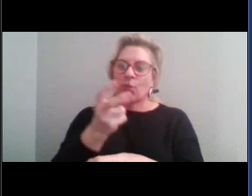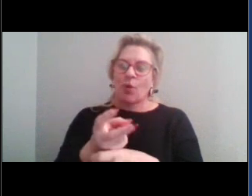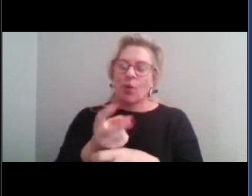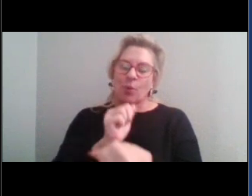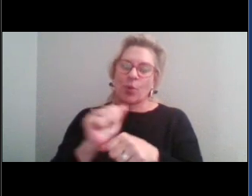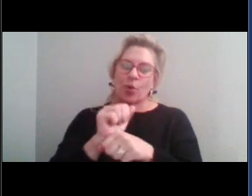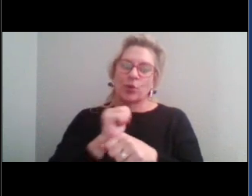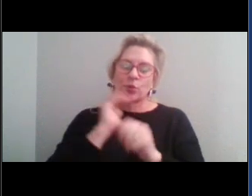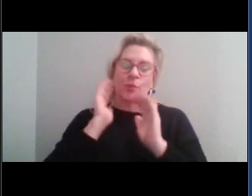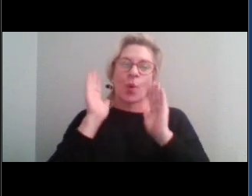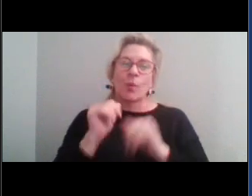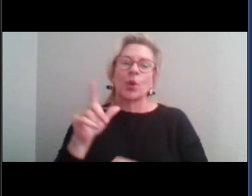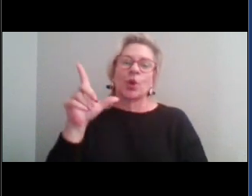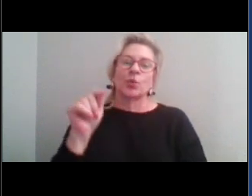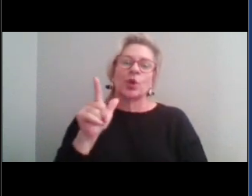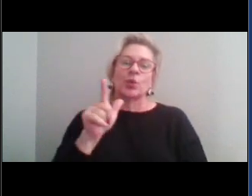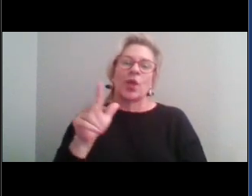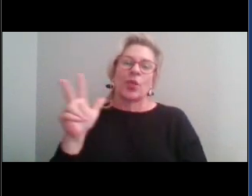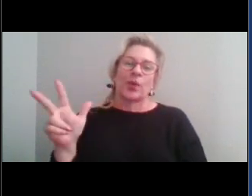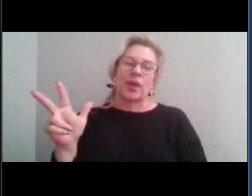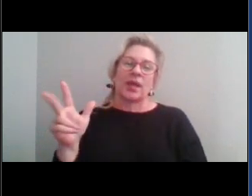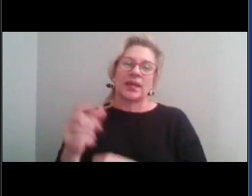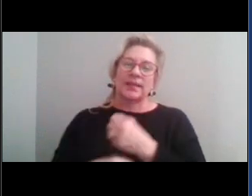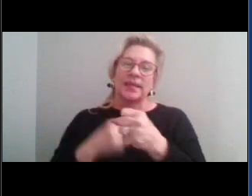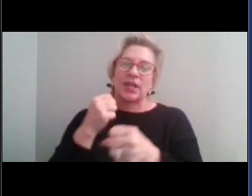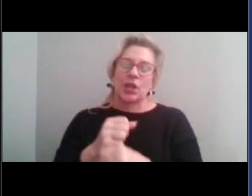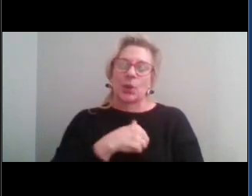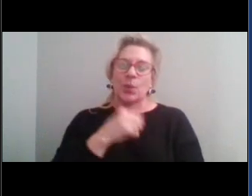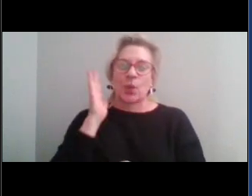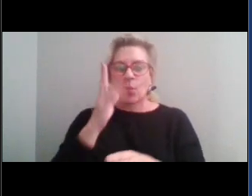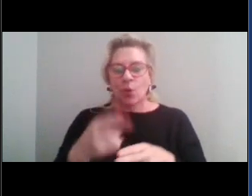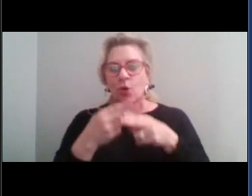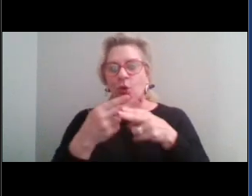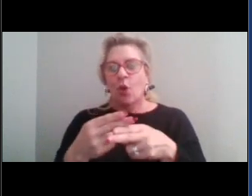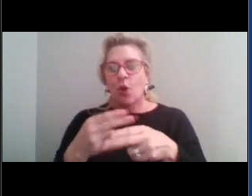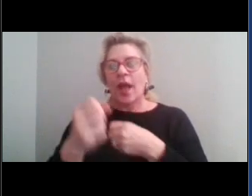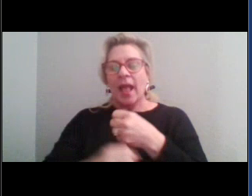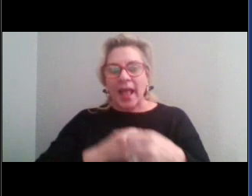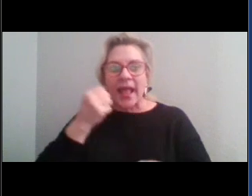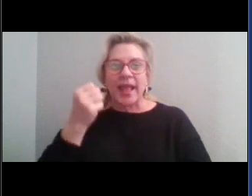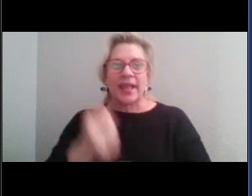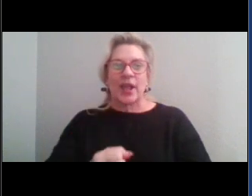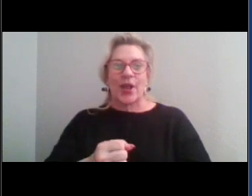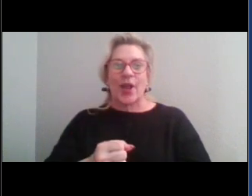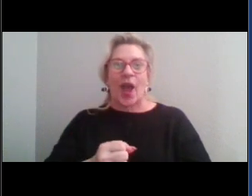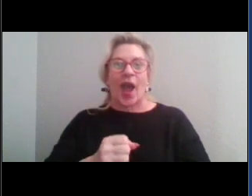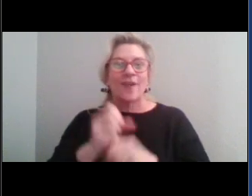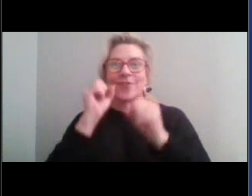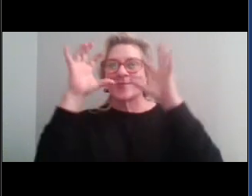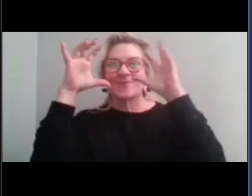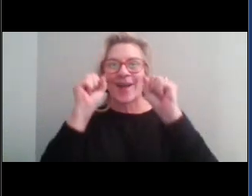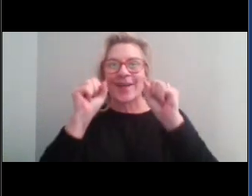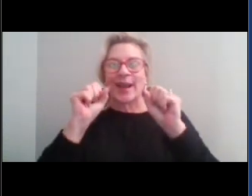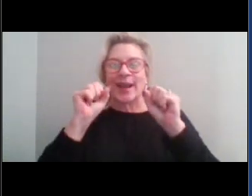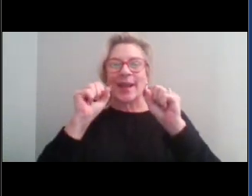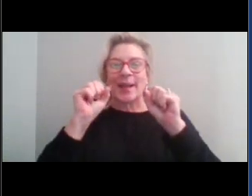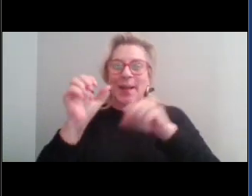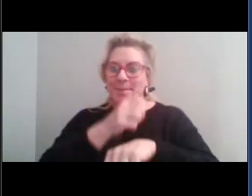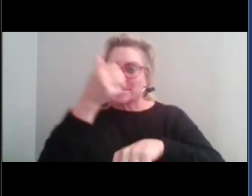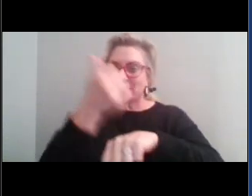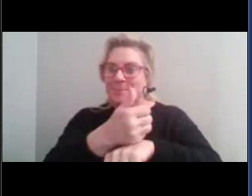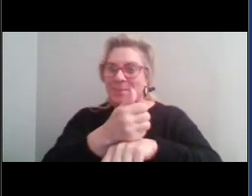that 2023 is a year that we will call a year of remarkable implementation. We have the money finally